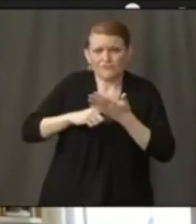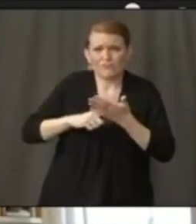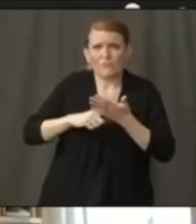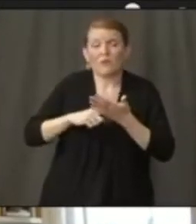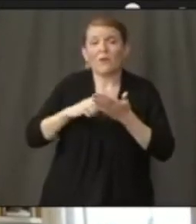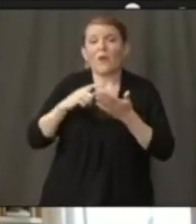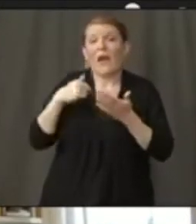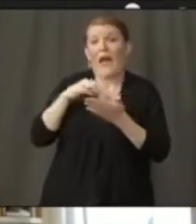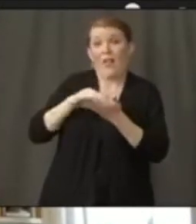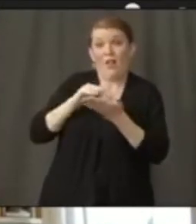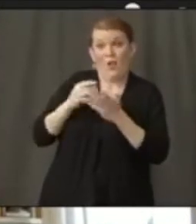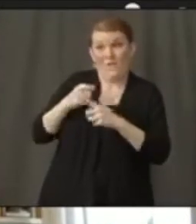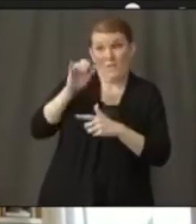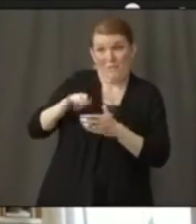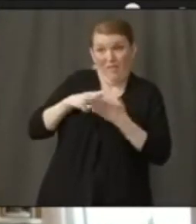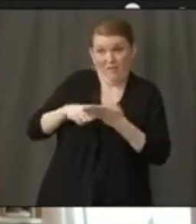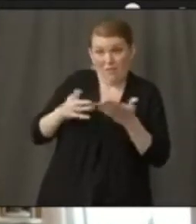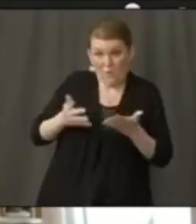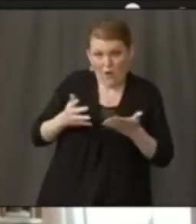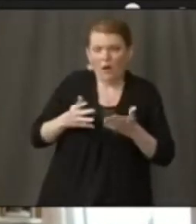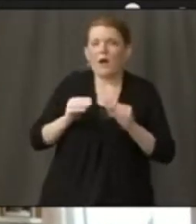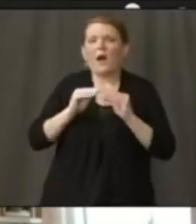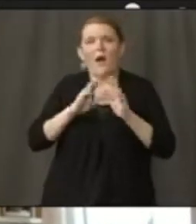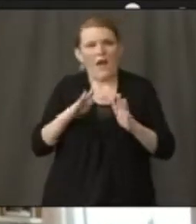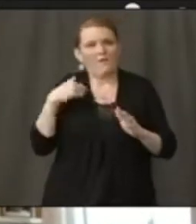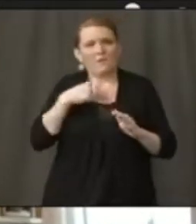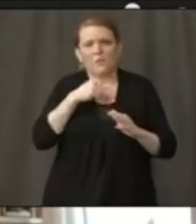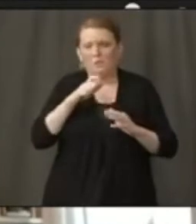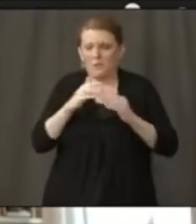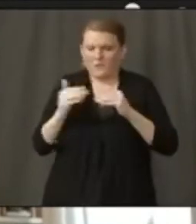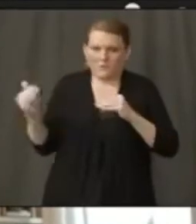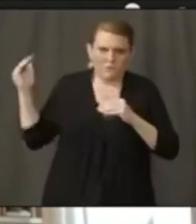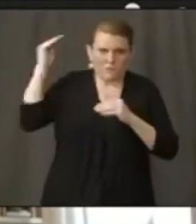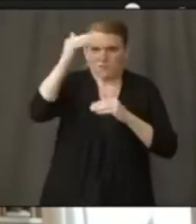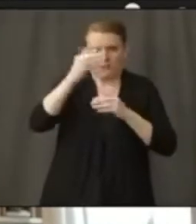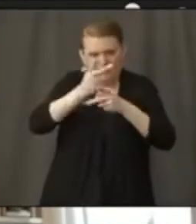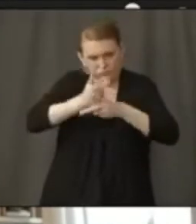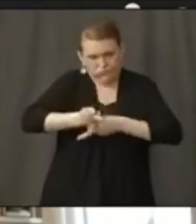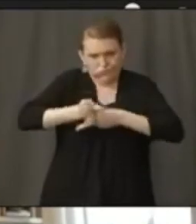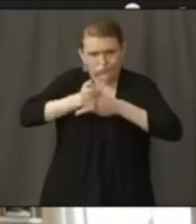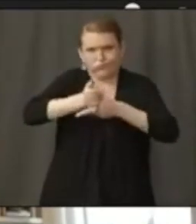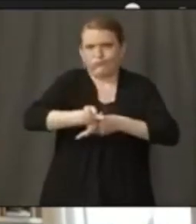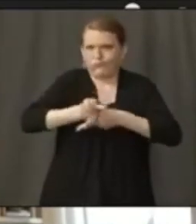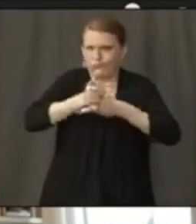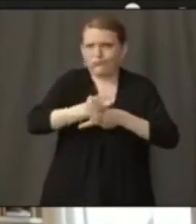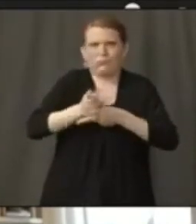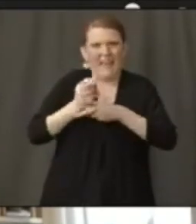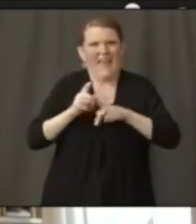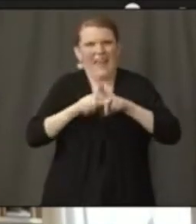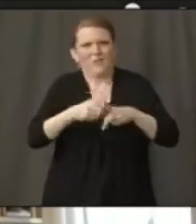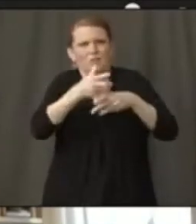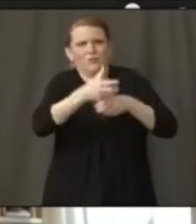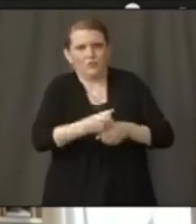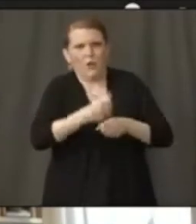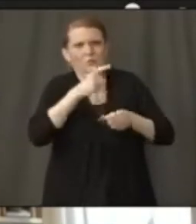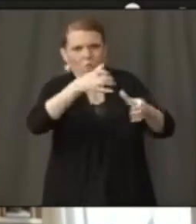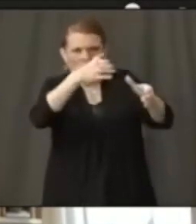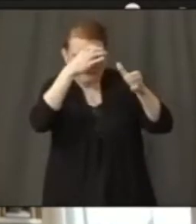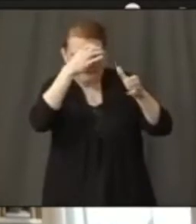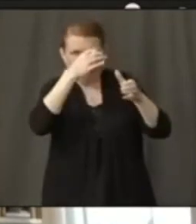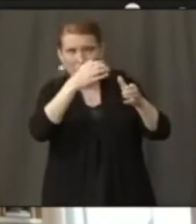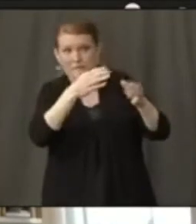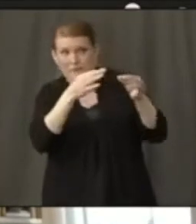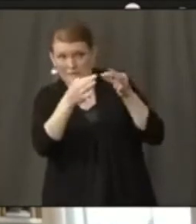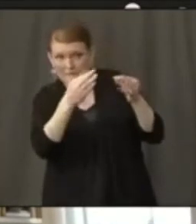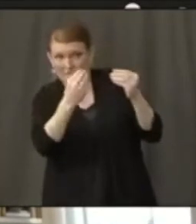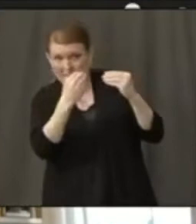the guidance of trusted healthcare professionals such as Dr. Koh. I've been out of my house very little, with the exception of